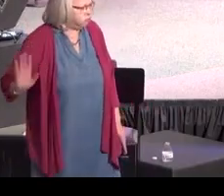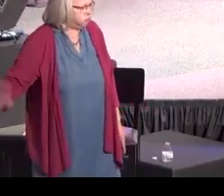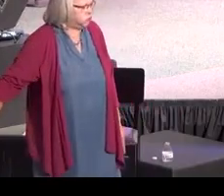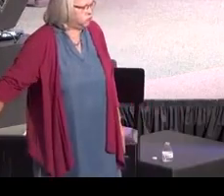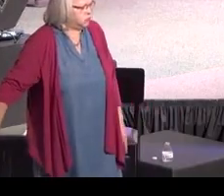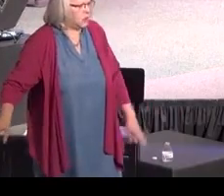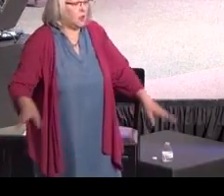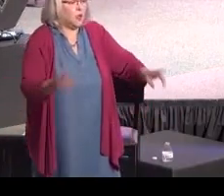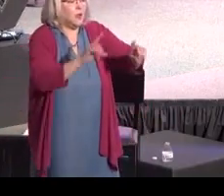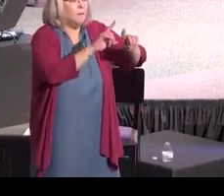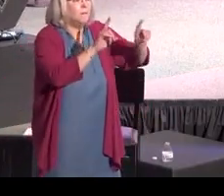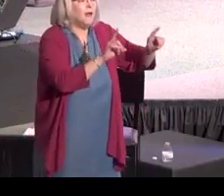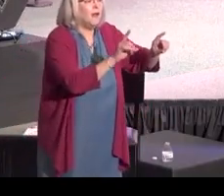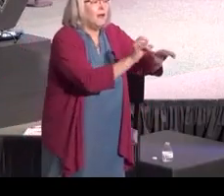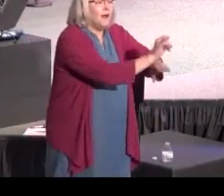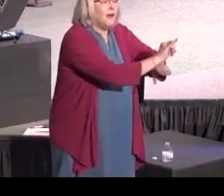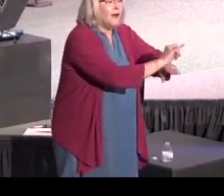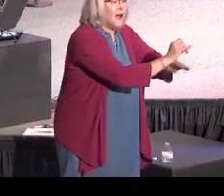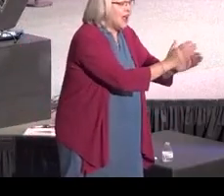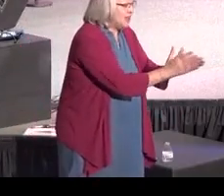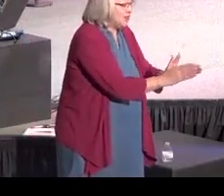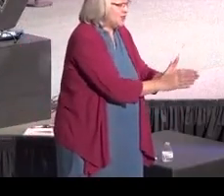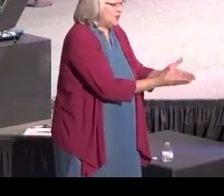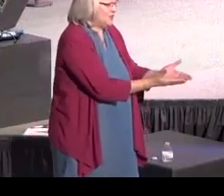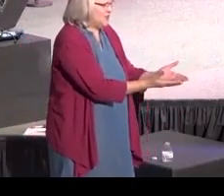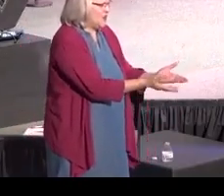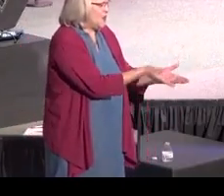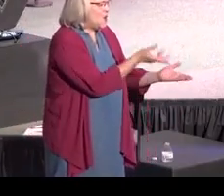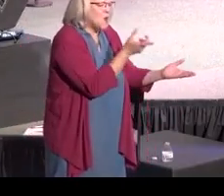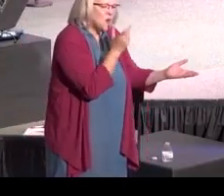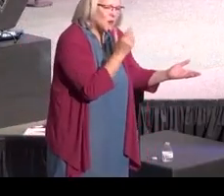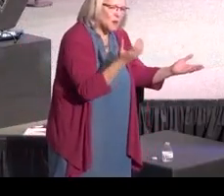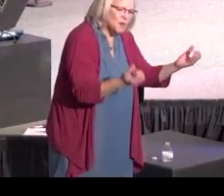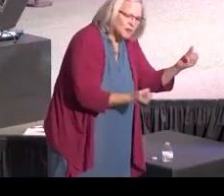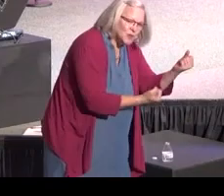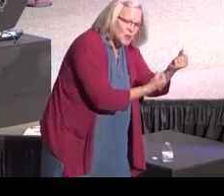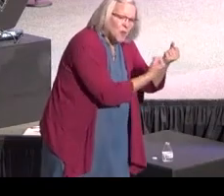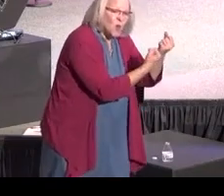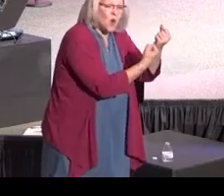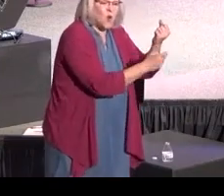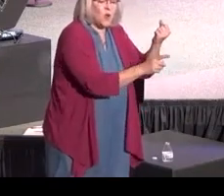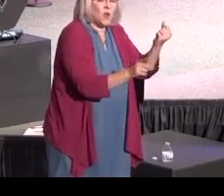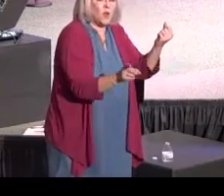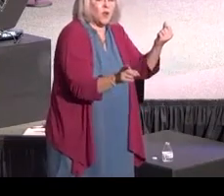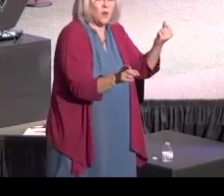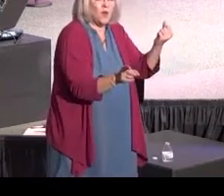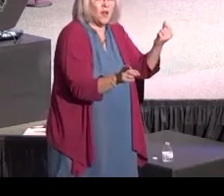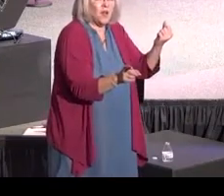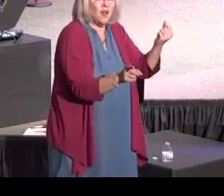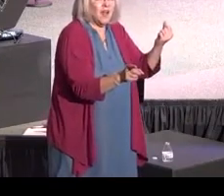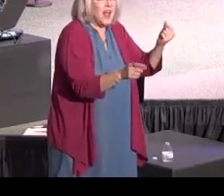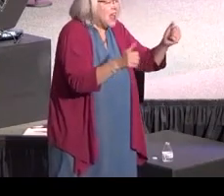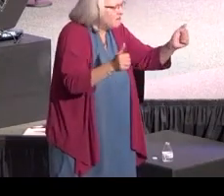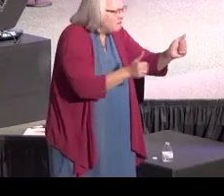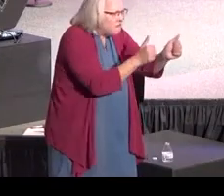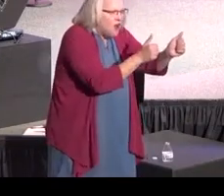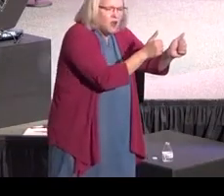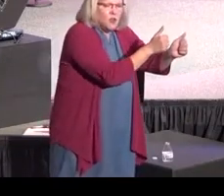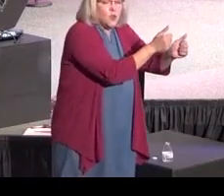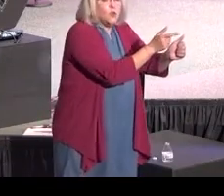But there are islanders who will be there when the chips are down.